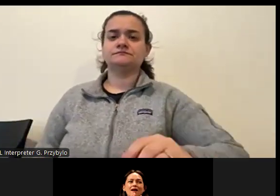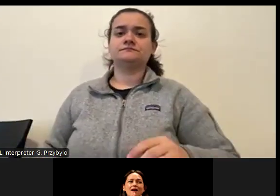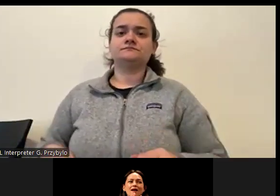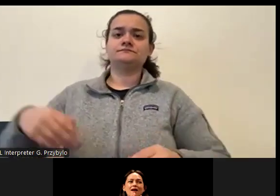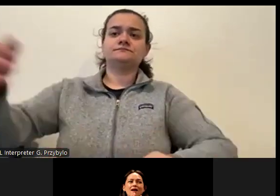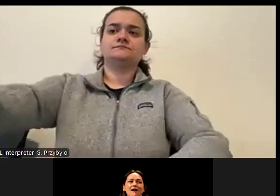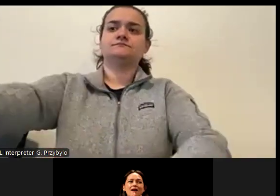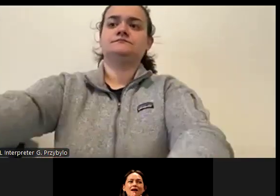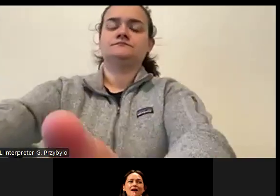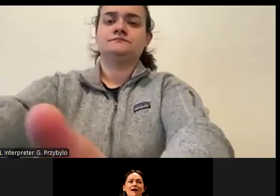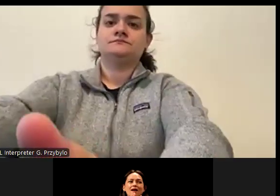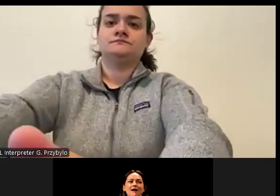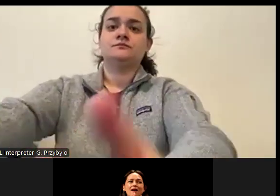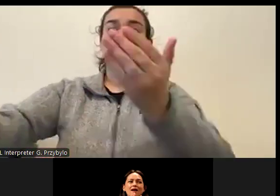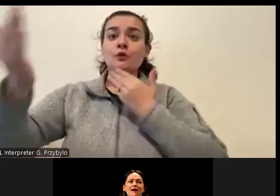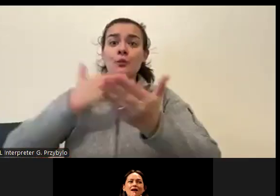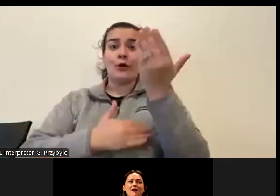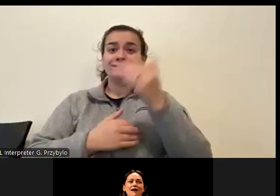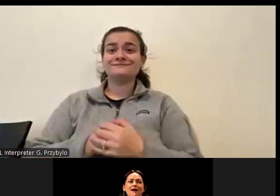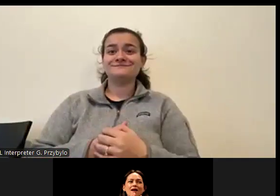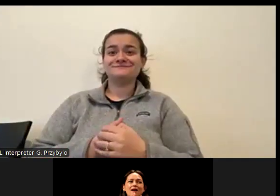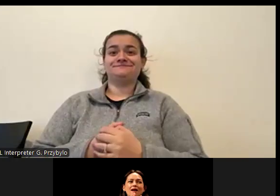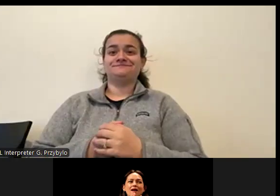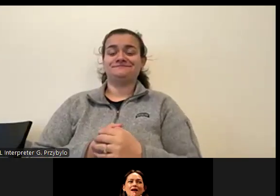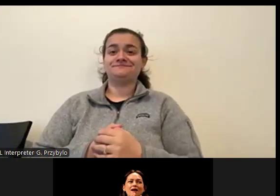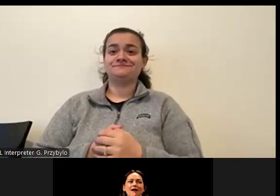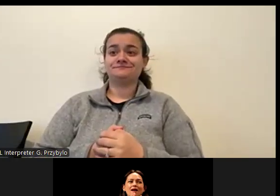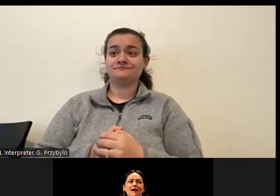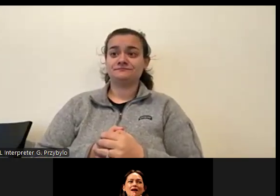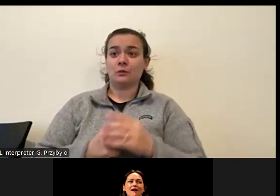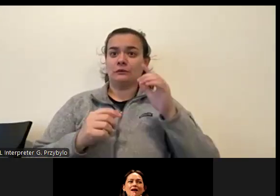All right. Well, good morning. Oops, let me turn this down.